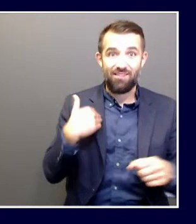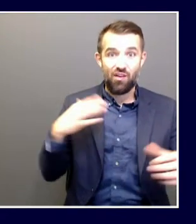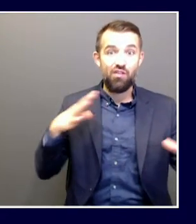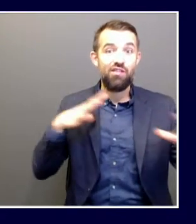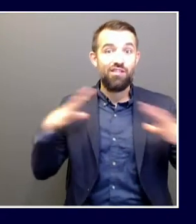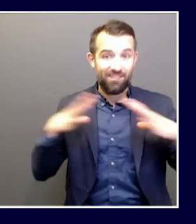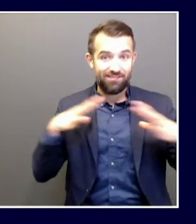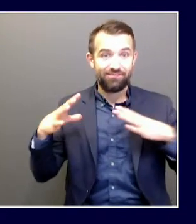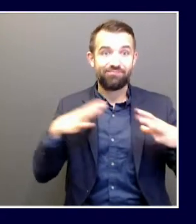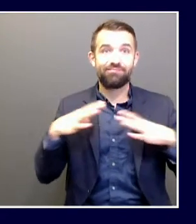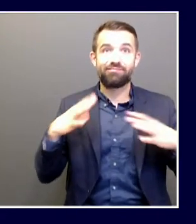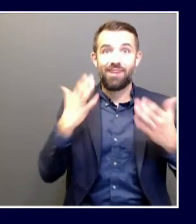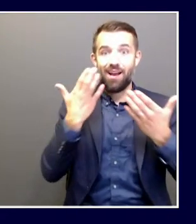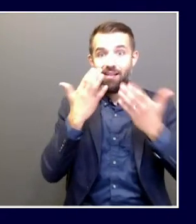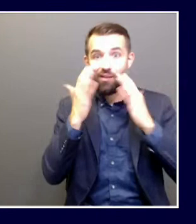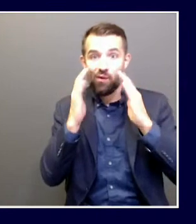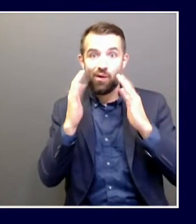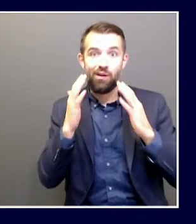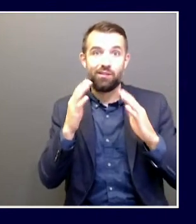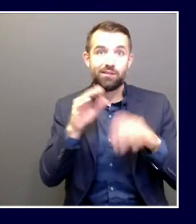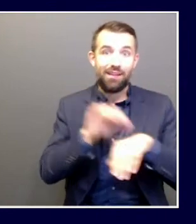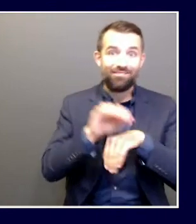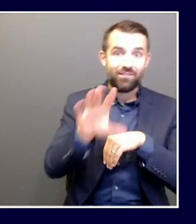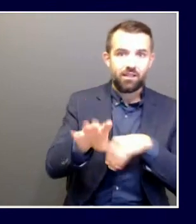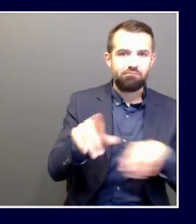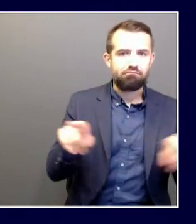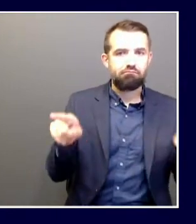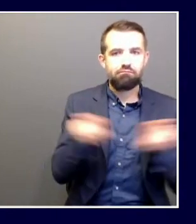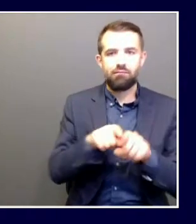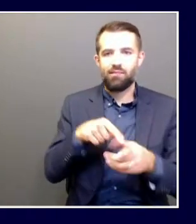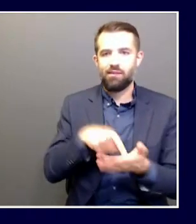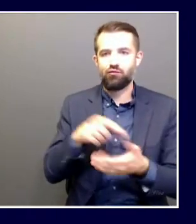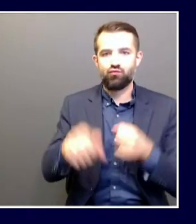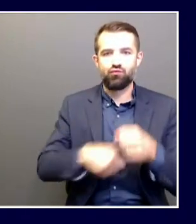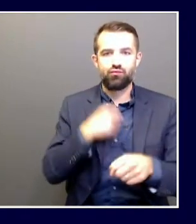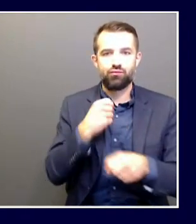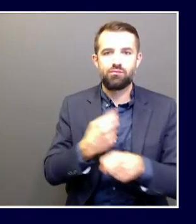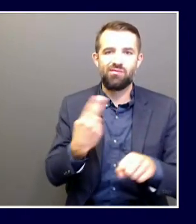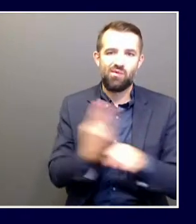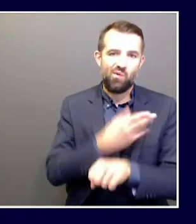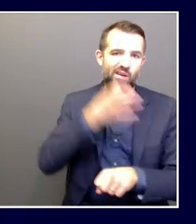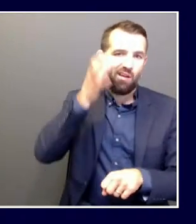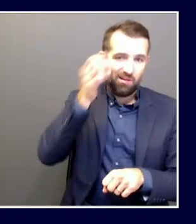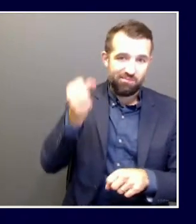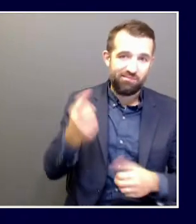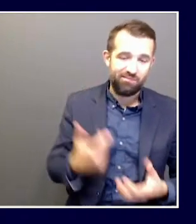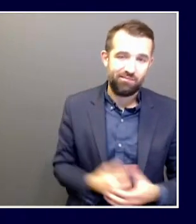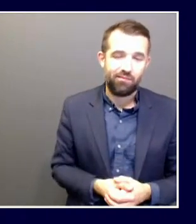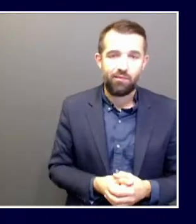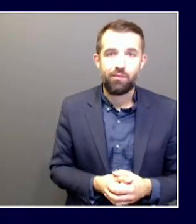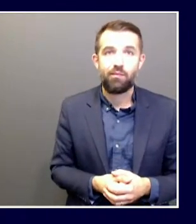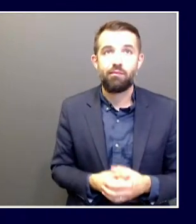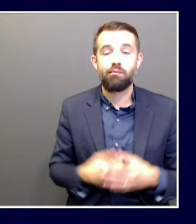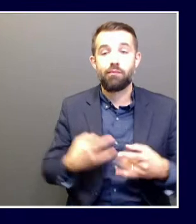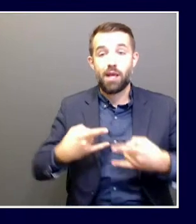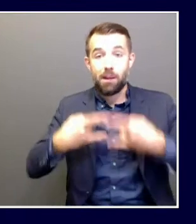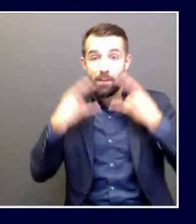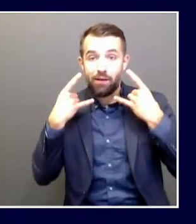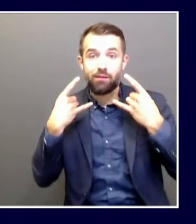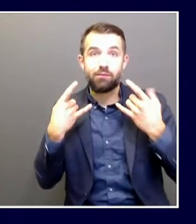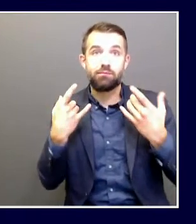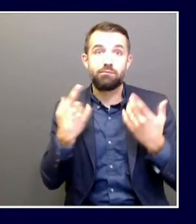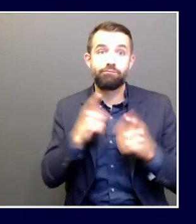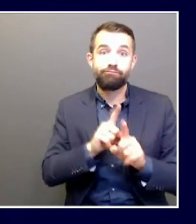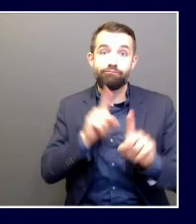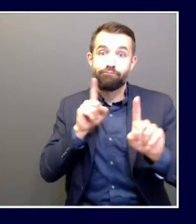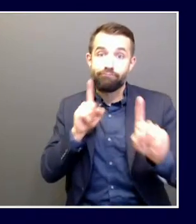and use common sense. I think we all know the basic rules of wearing a face covering, trying to keep distance, and washing